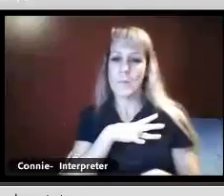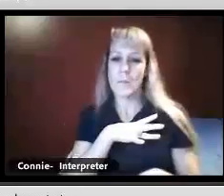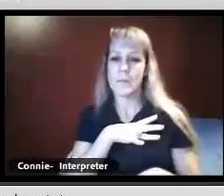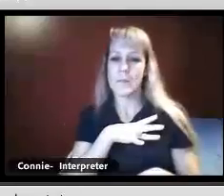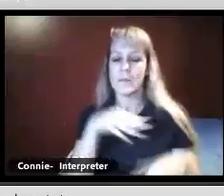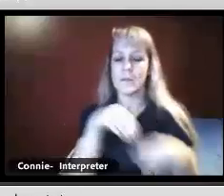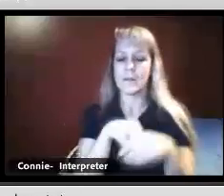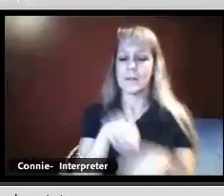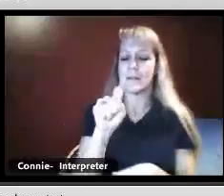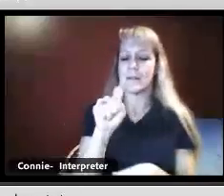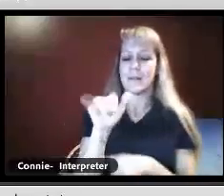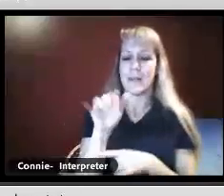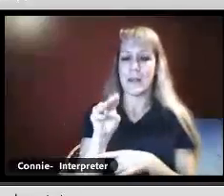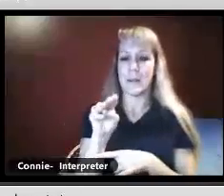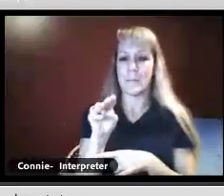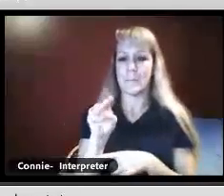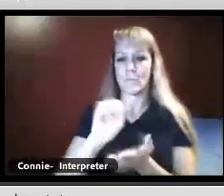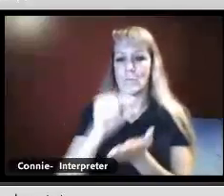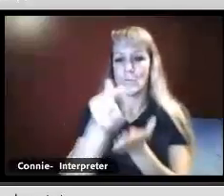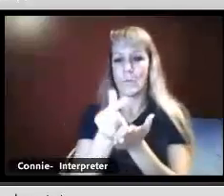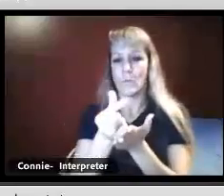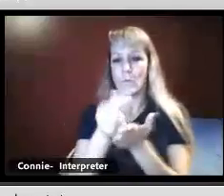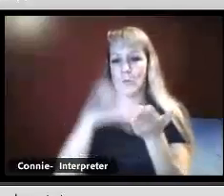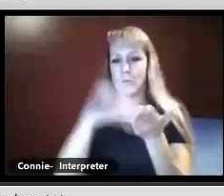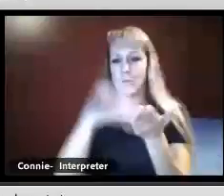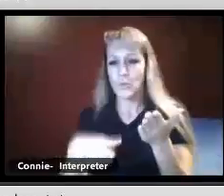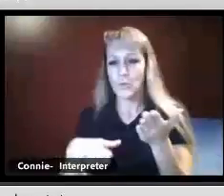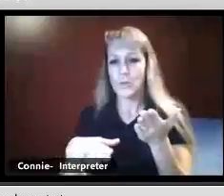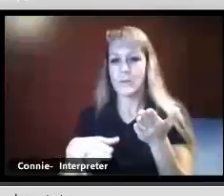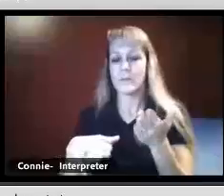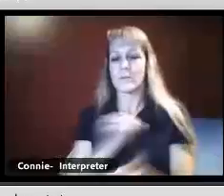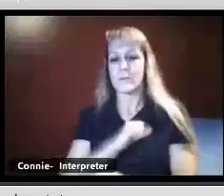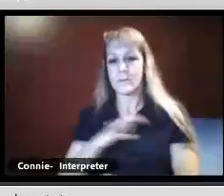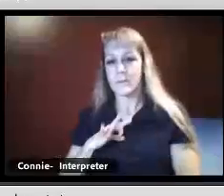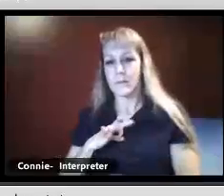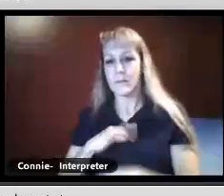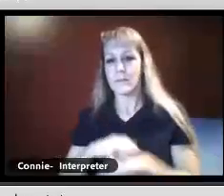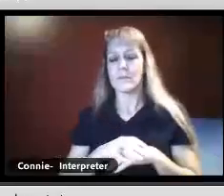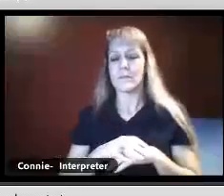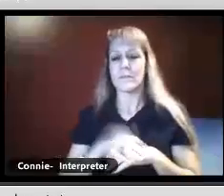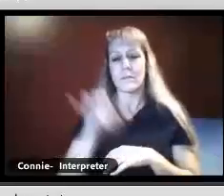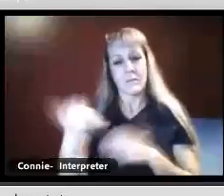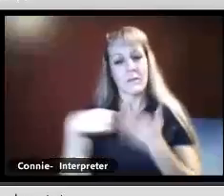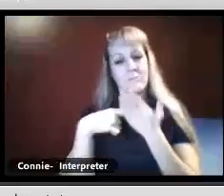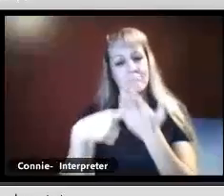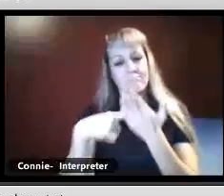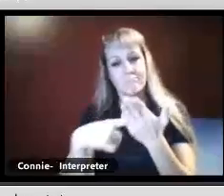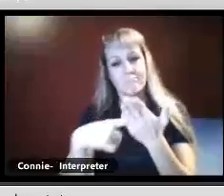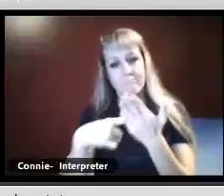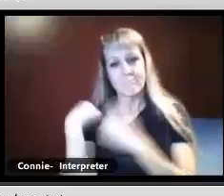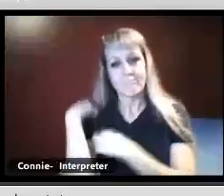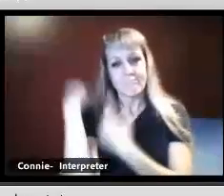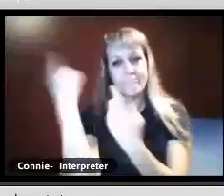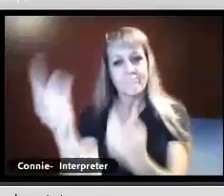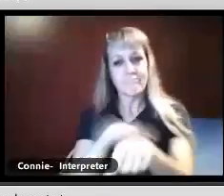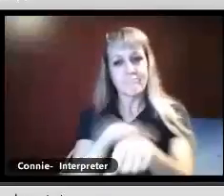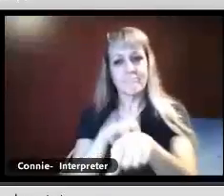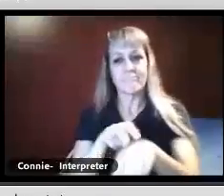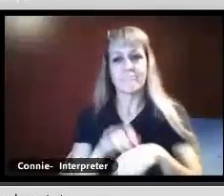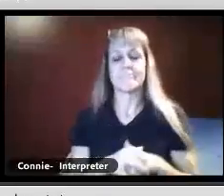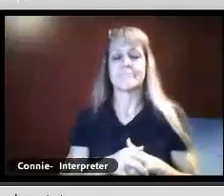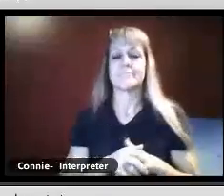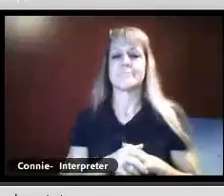STEM graduate students and faculty? That's a discussion that's been happening for a long time.